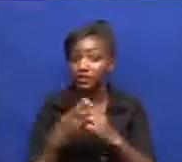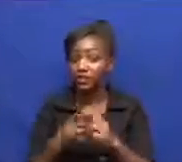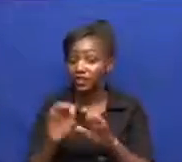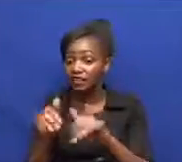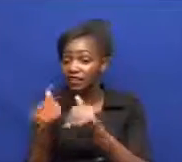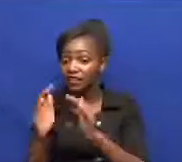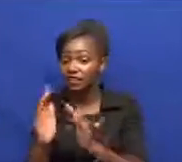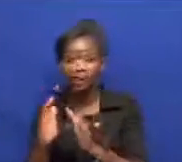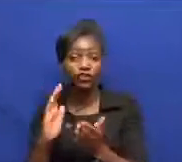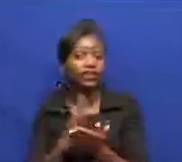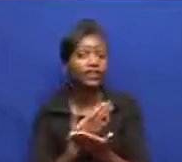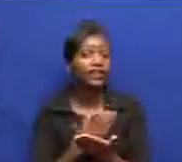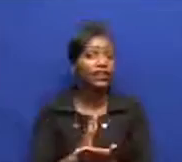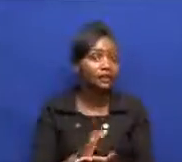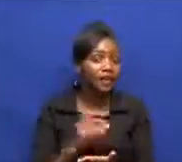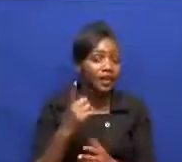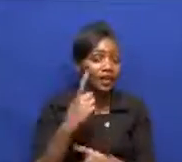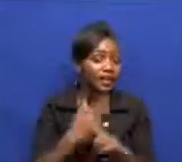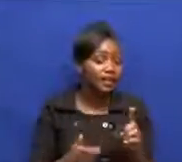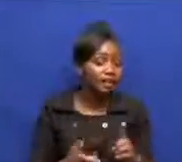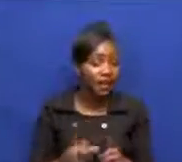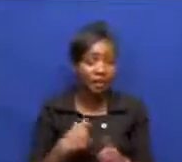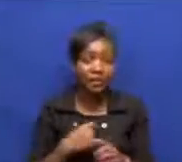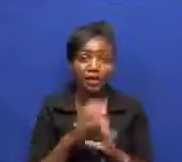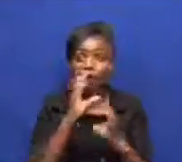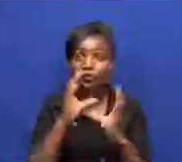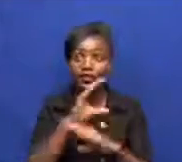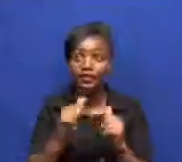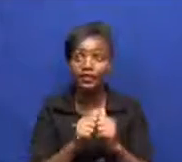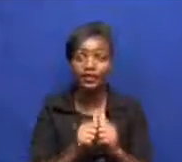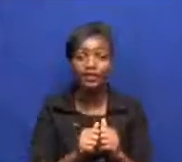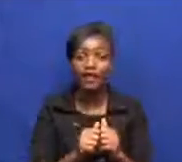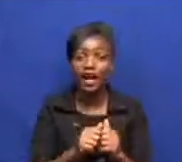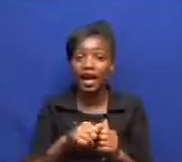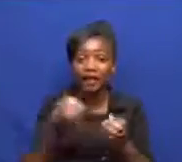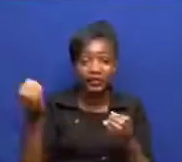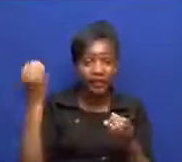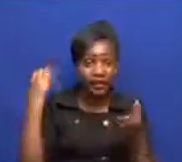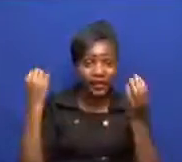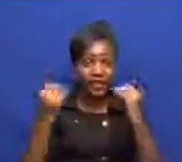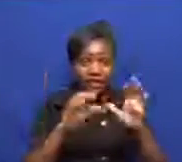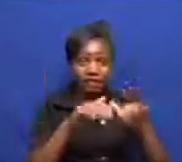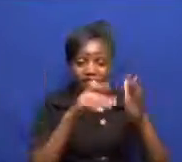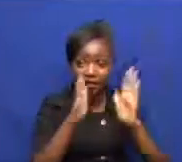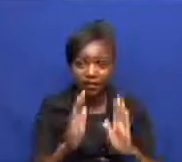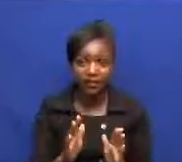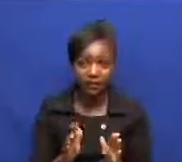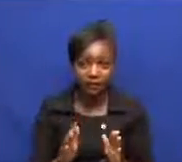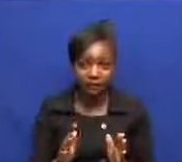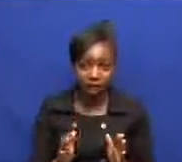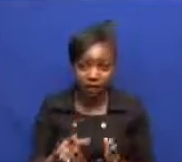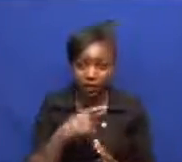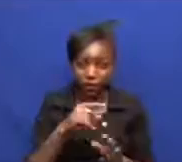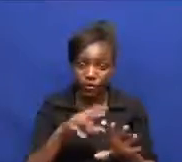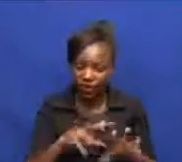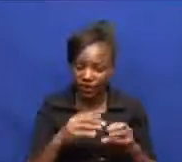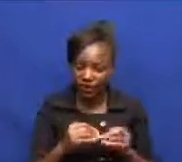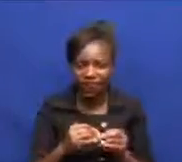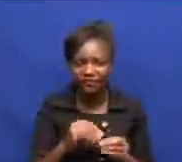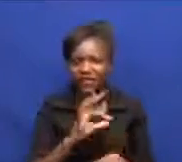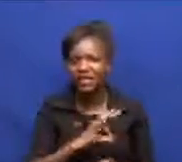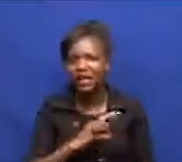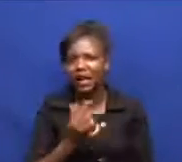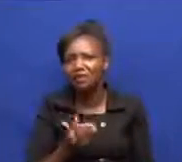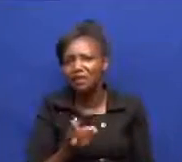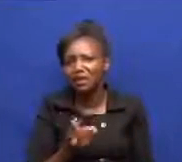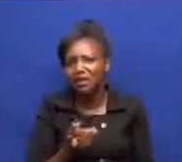This year, and I'm talking as a tea farmer, we have received the lowest tea bonus seen in decades in this